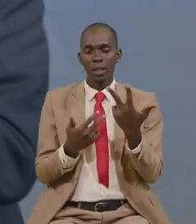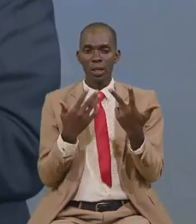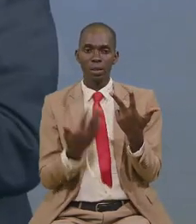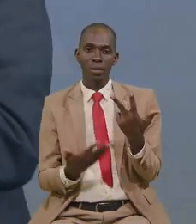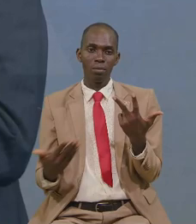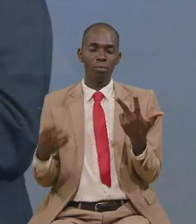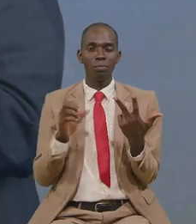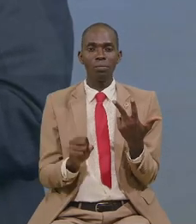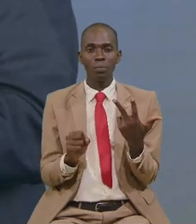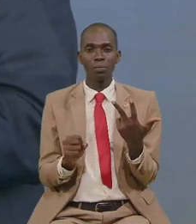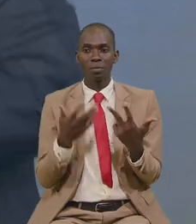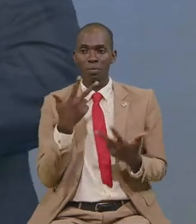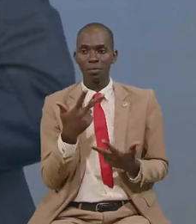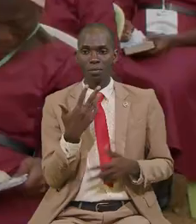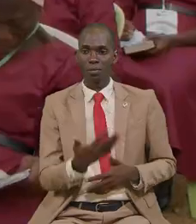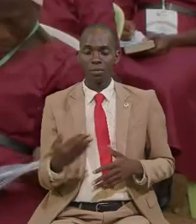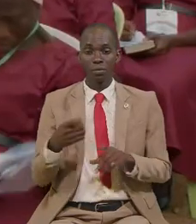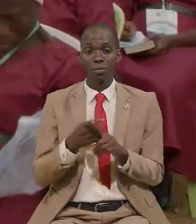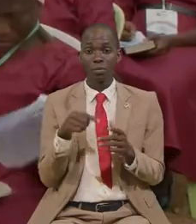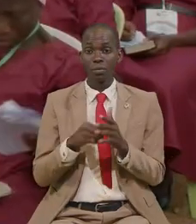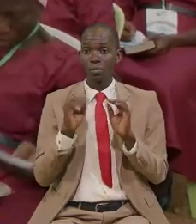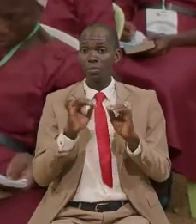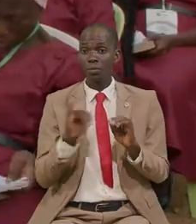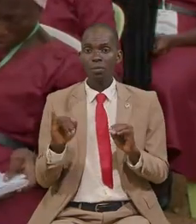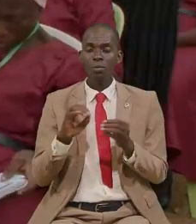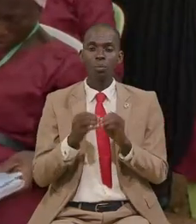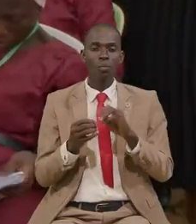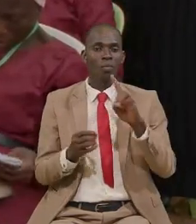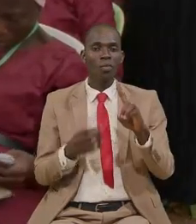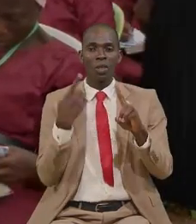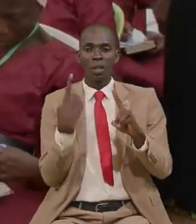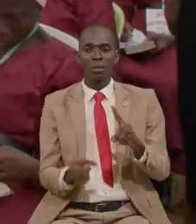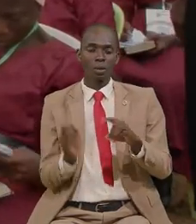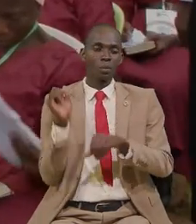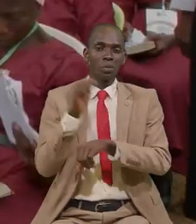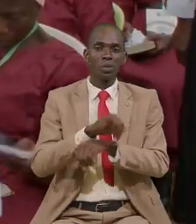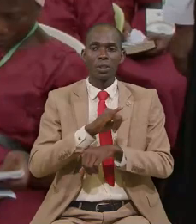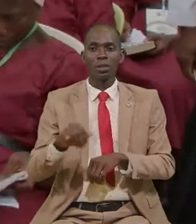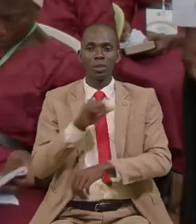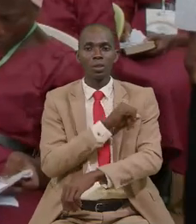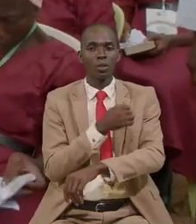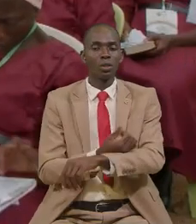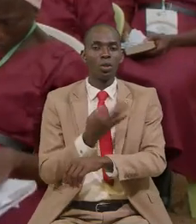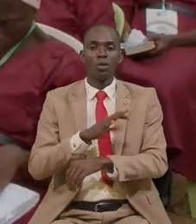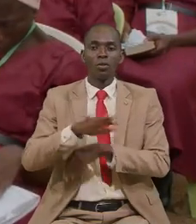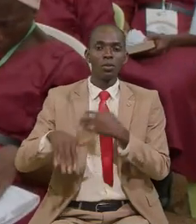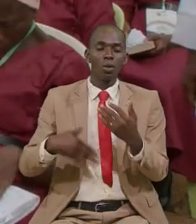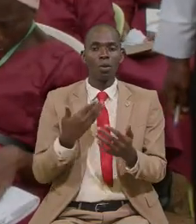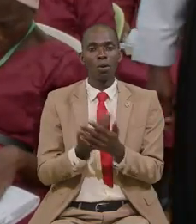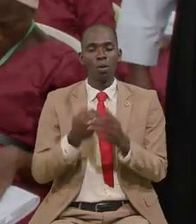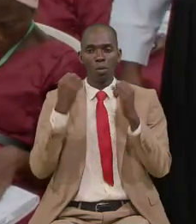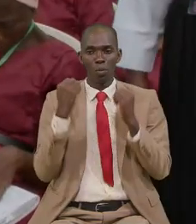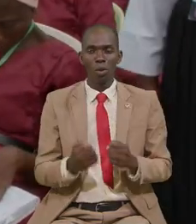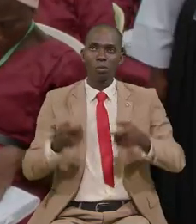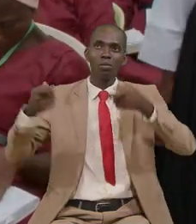three things in the message number one, the prevailing authority of the Almighty Sovereign King of